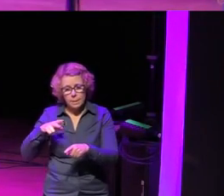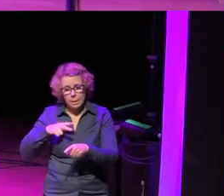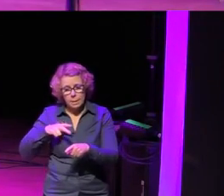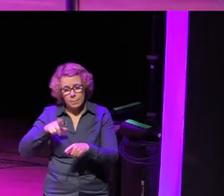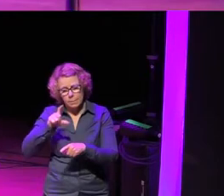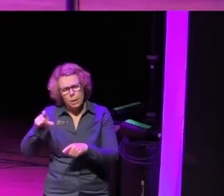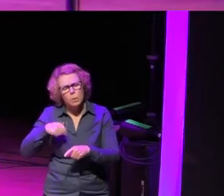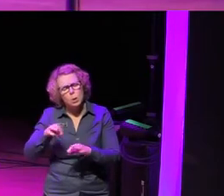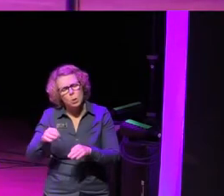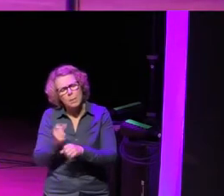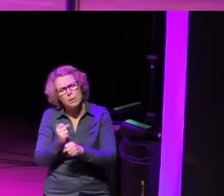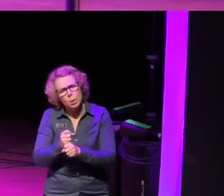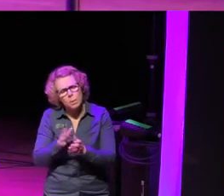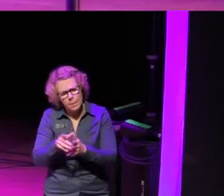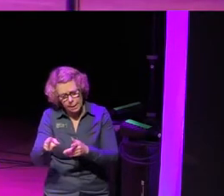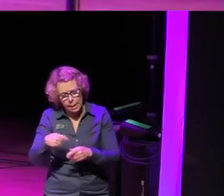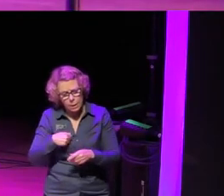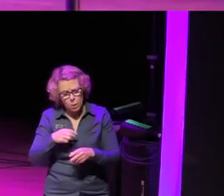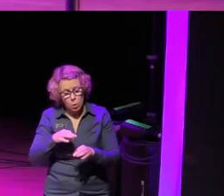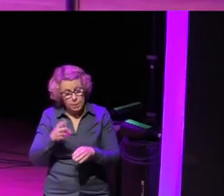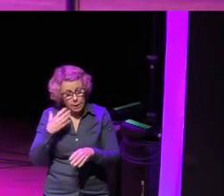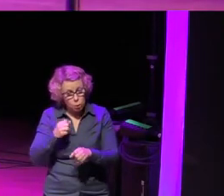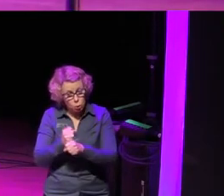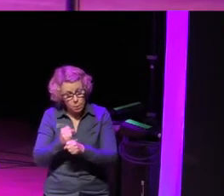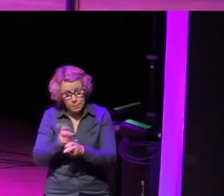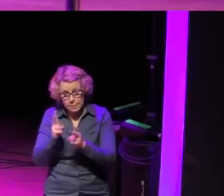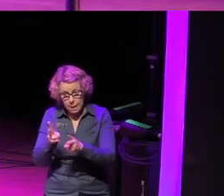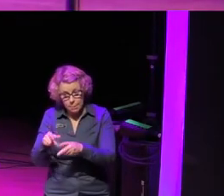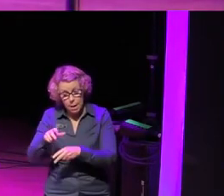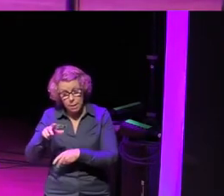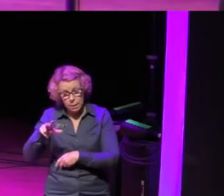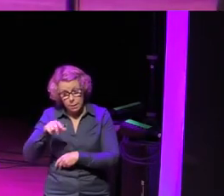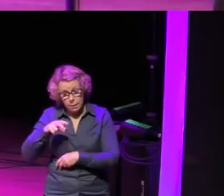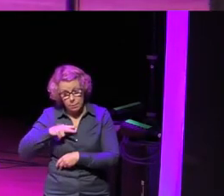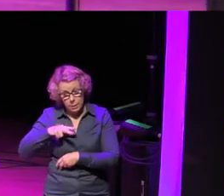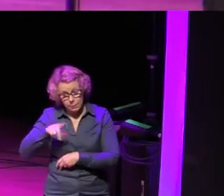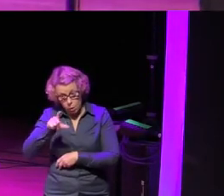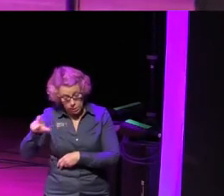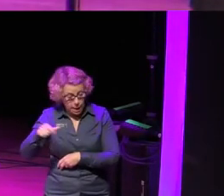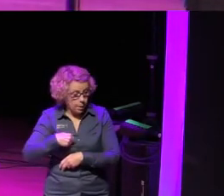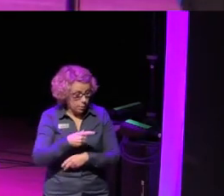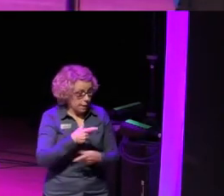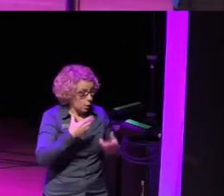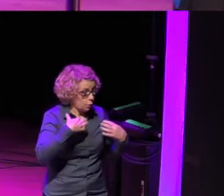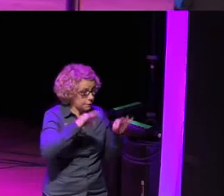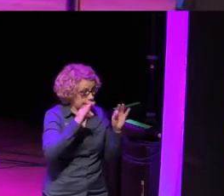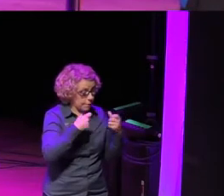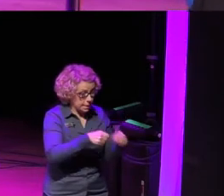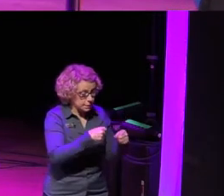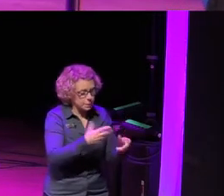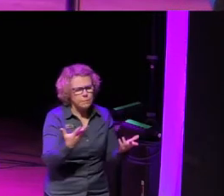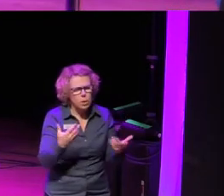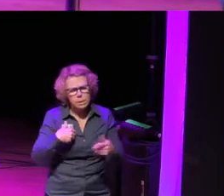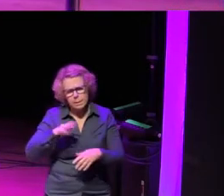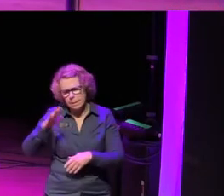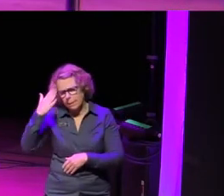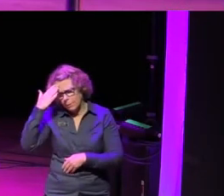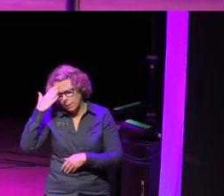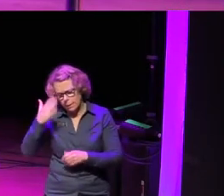this? Could you work with it? Do you work with it in the same way when it comes to private companies as in public offices? What's your experience,